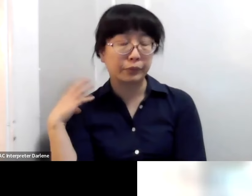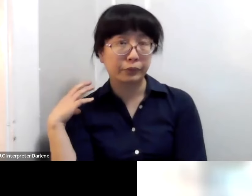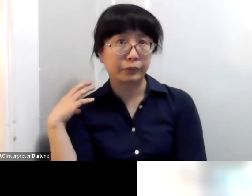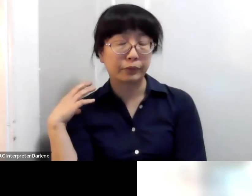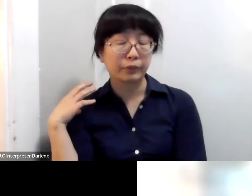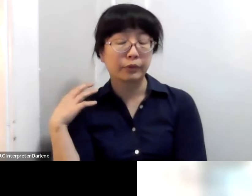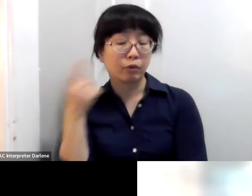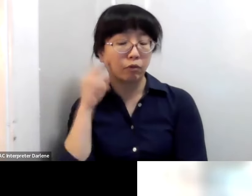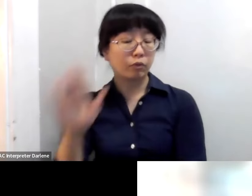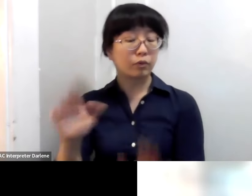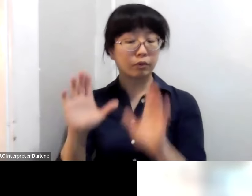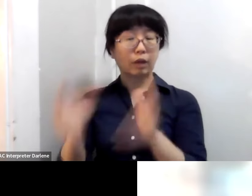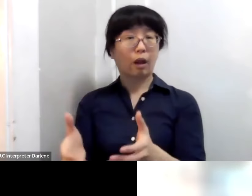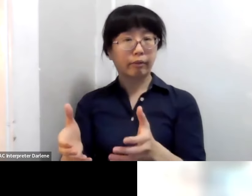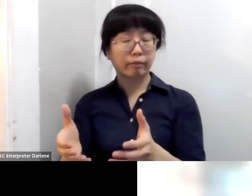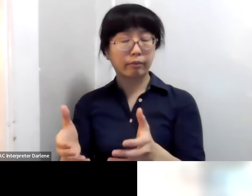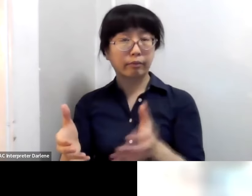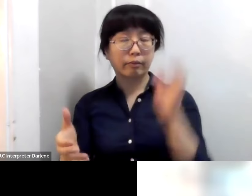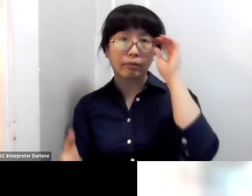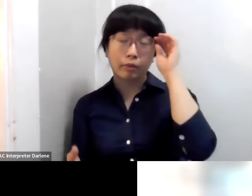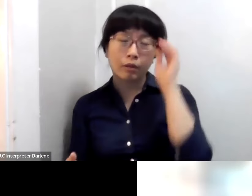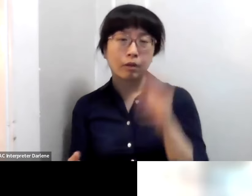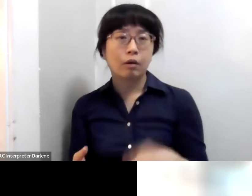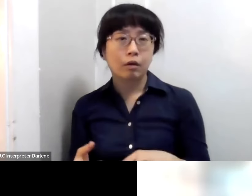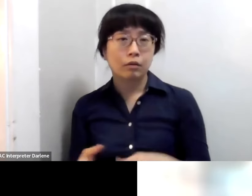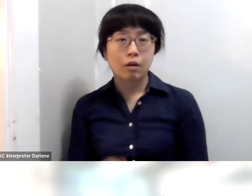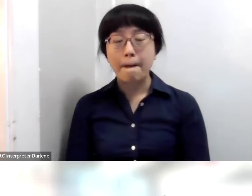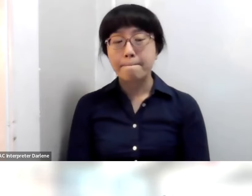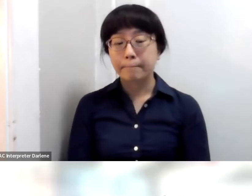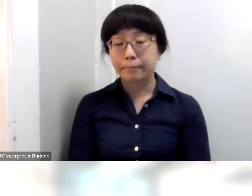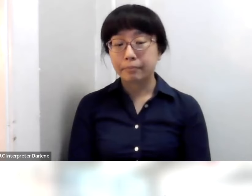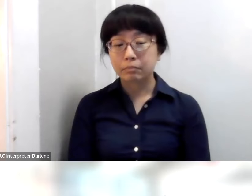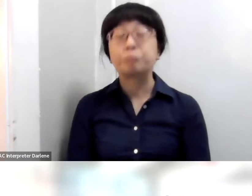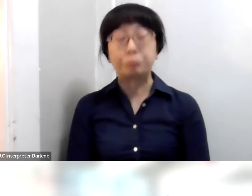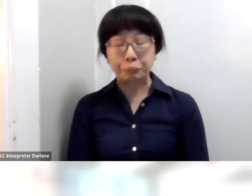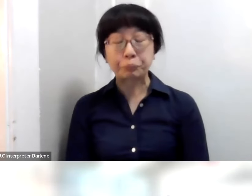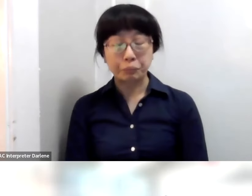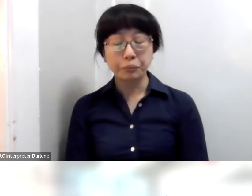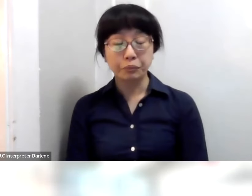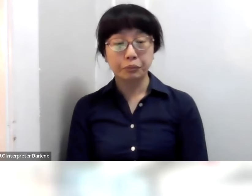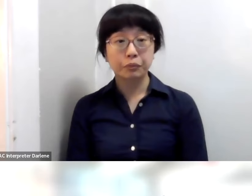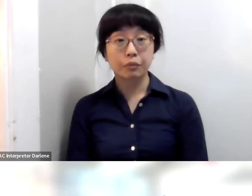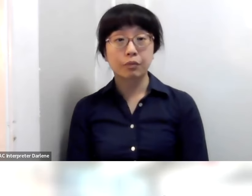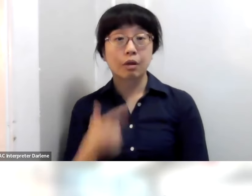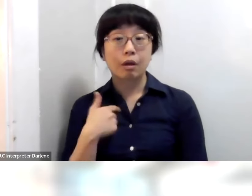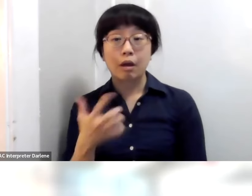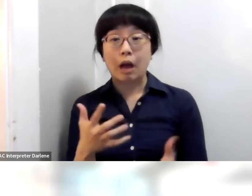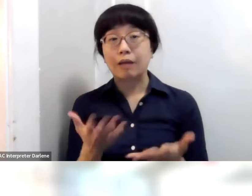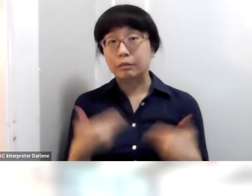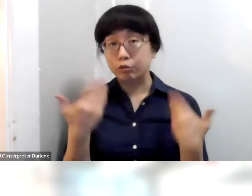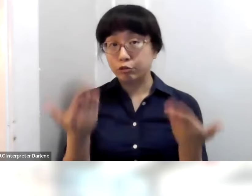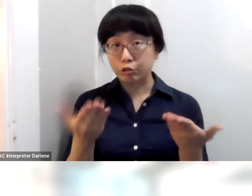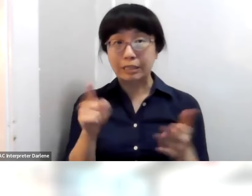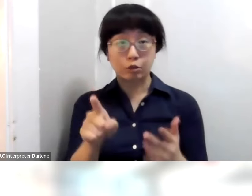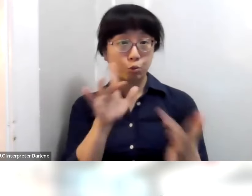their class, or include the coach as part of the class? Yeah, definitely. So I would suggest that you